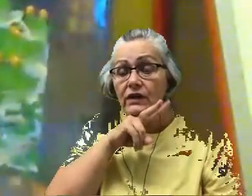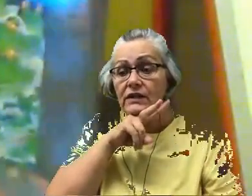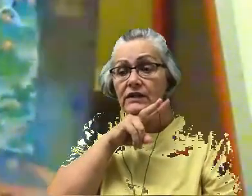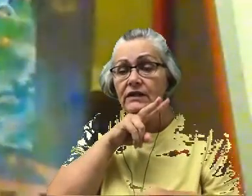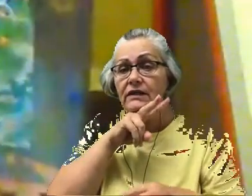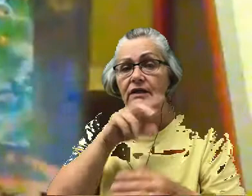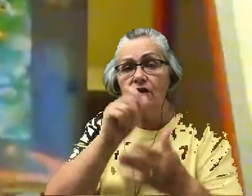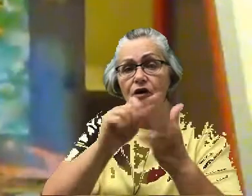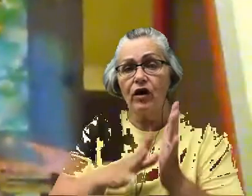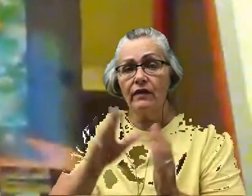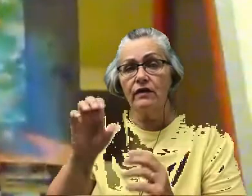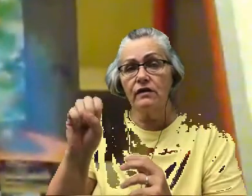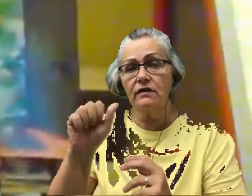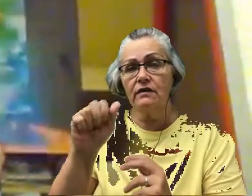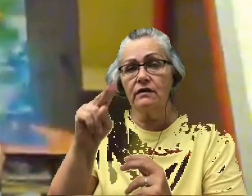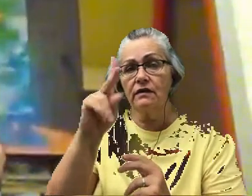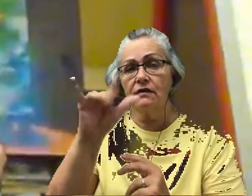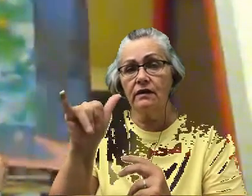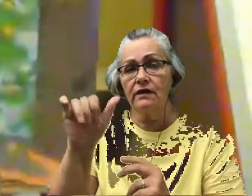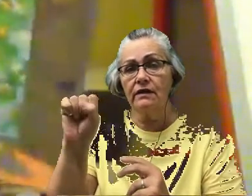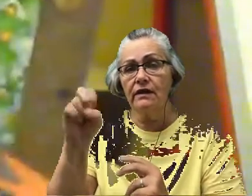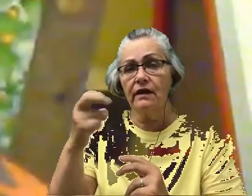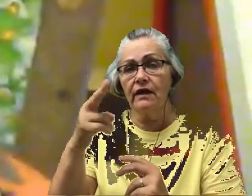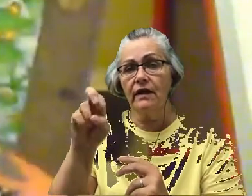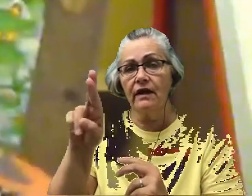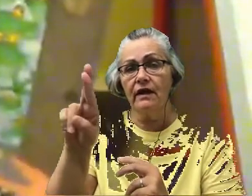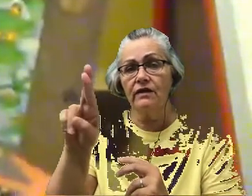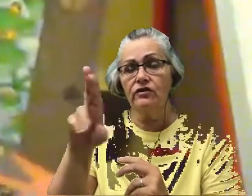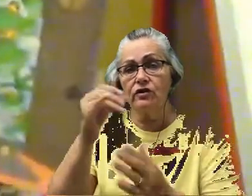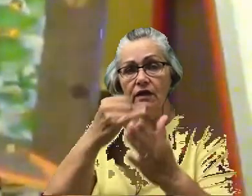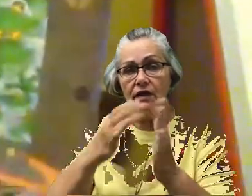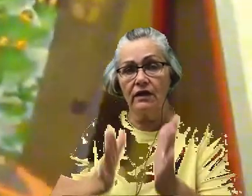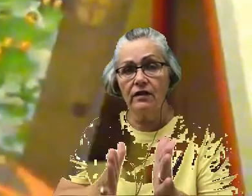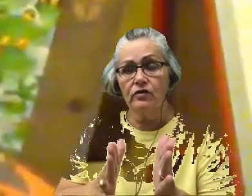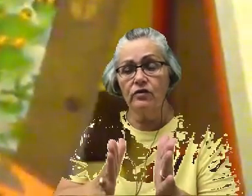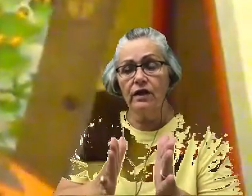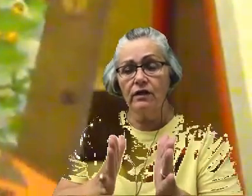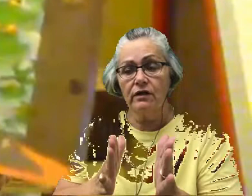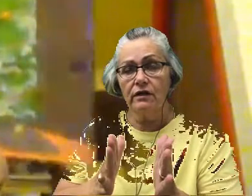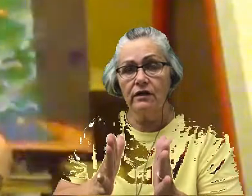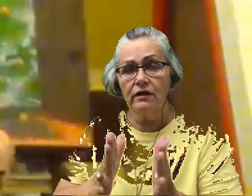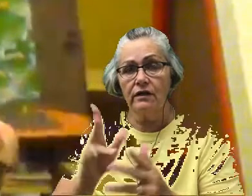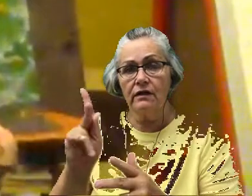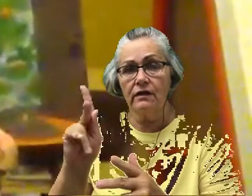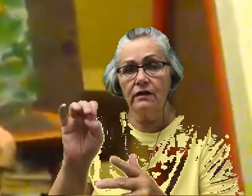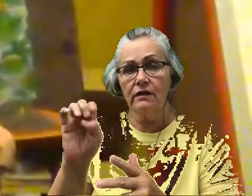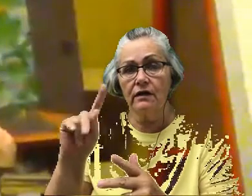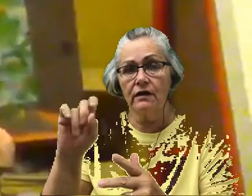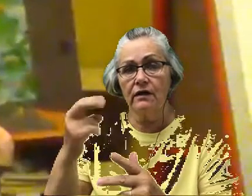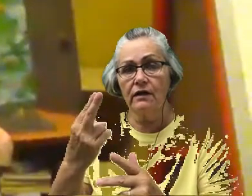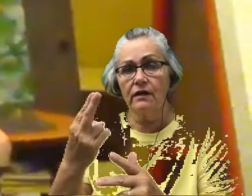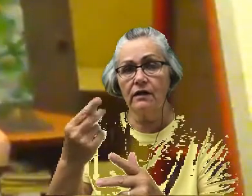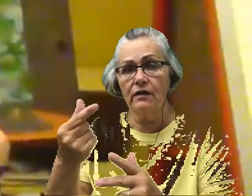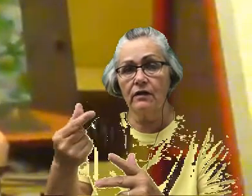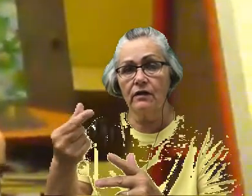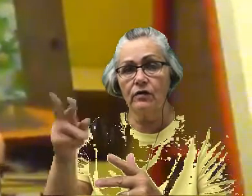Sandy Asher. She's the author, so she's the one that wrote the words. And the illustrations are by Keith Graves. Remember, the